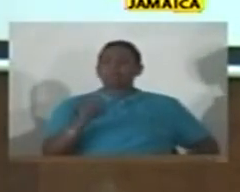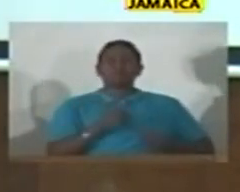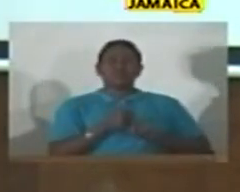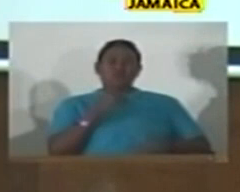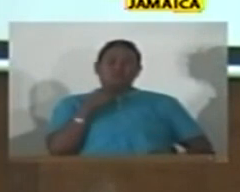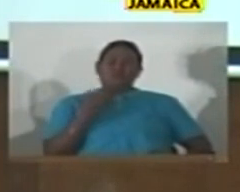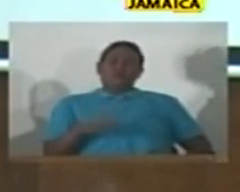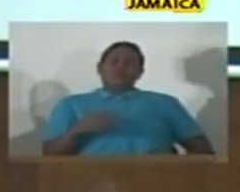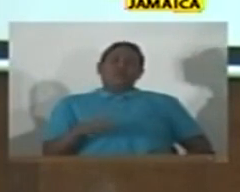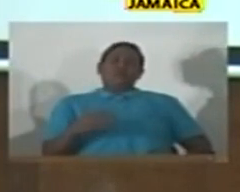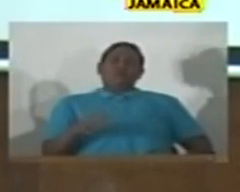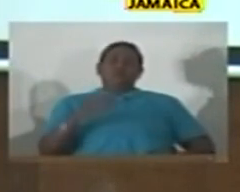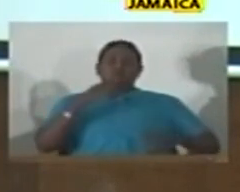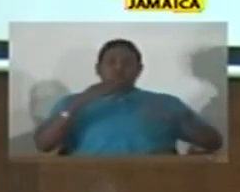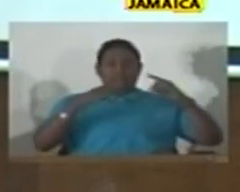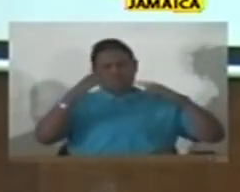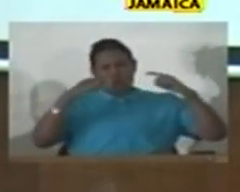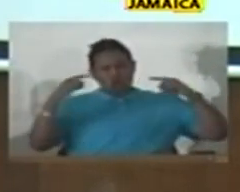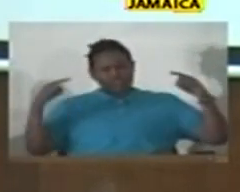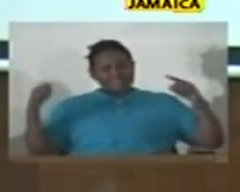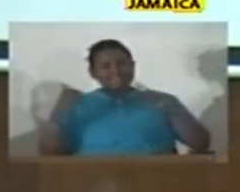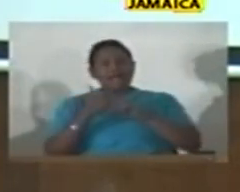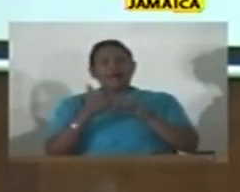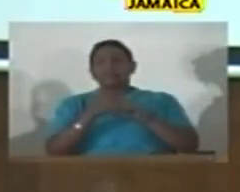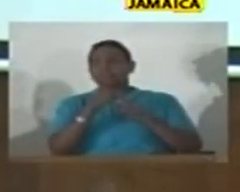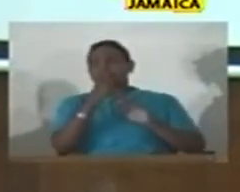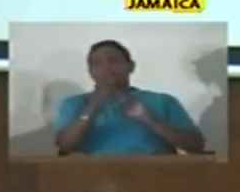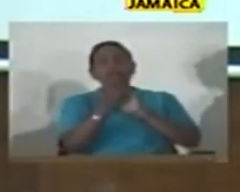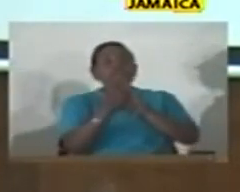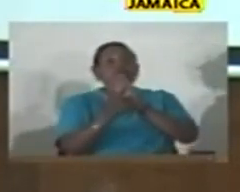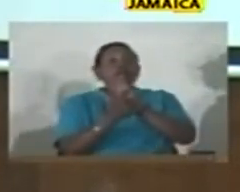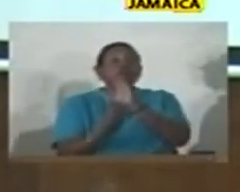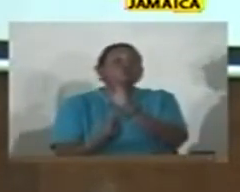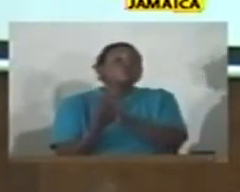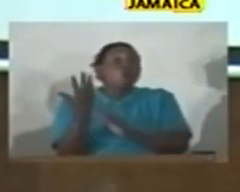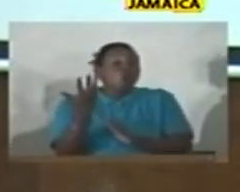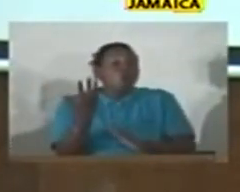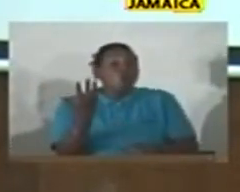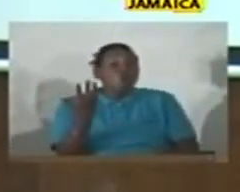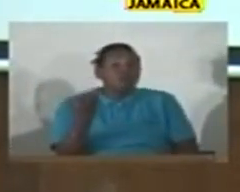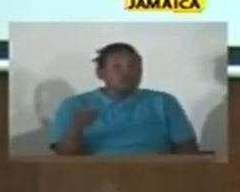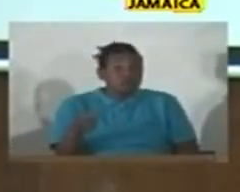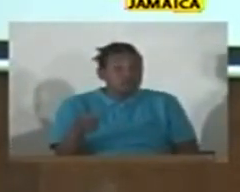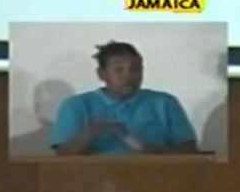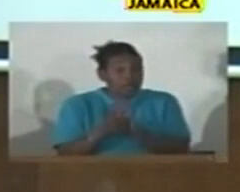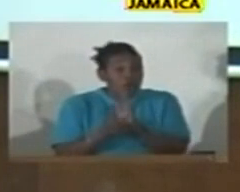very versatile, legally grown crop,